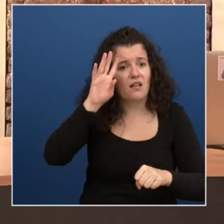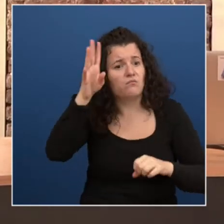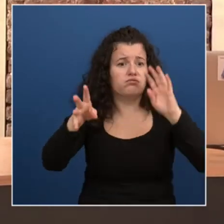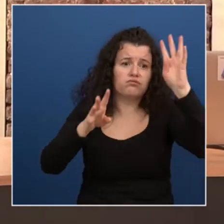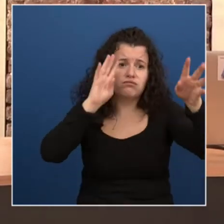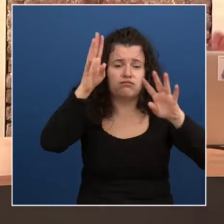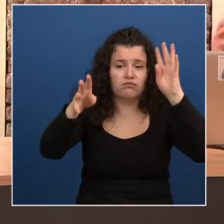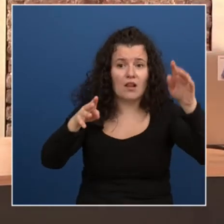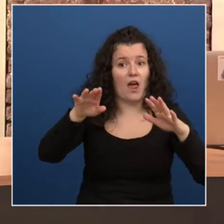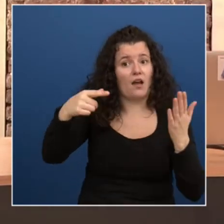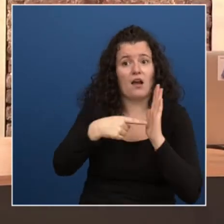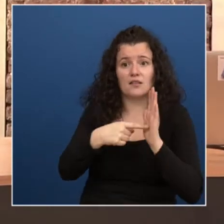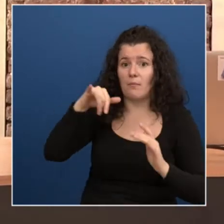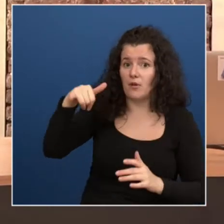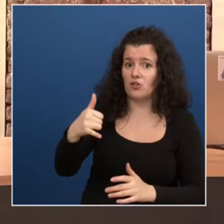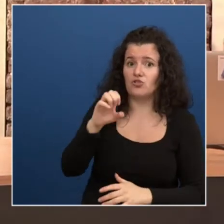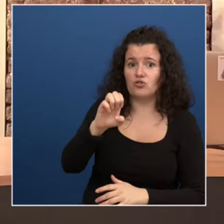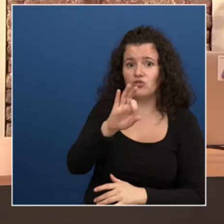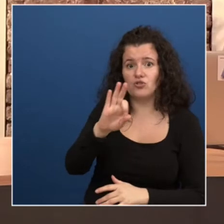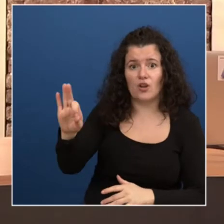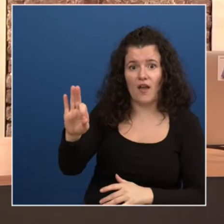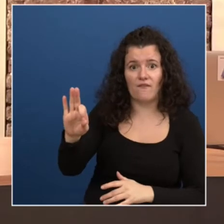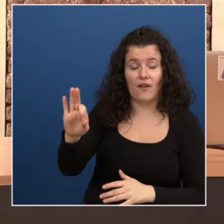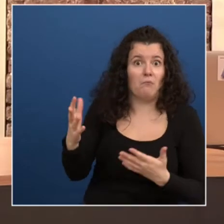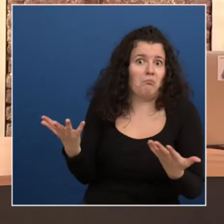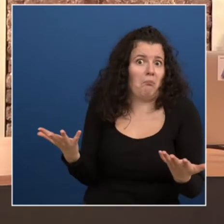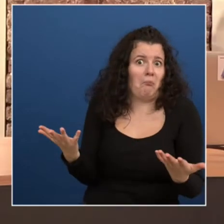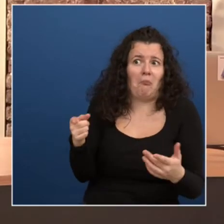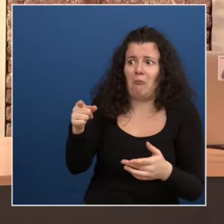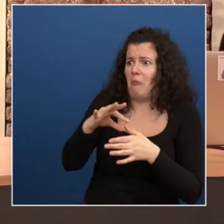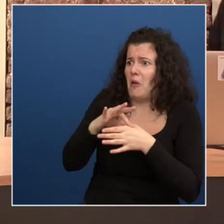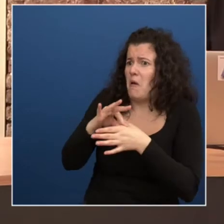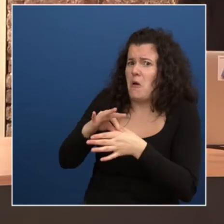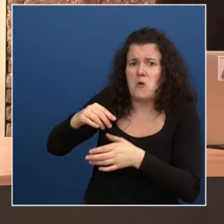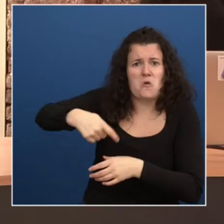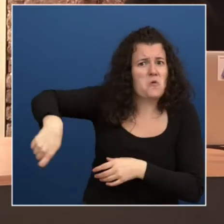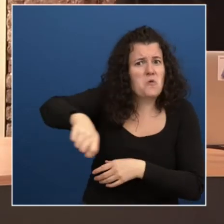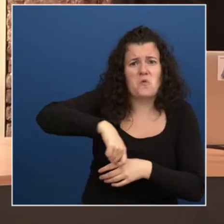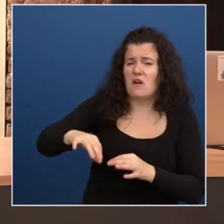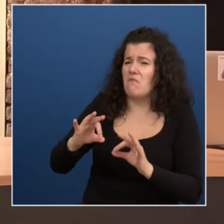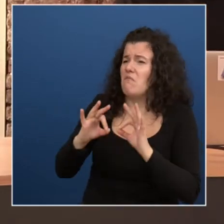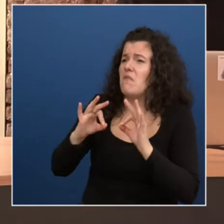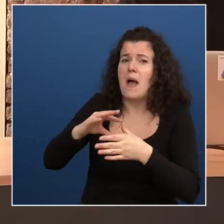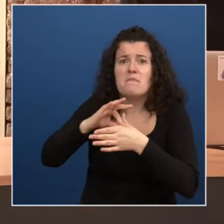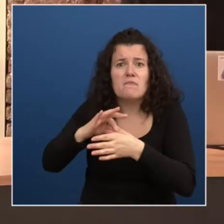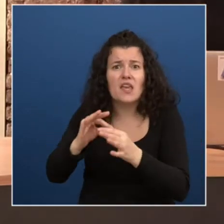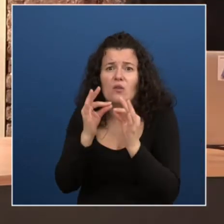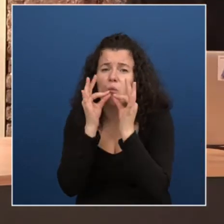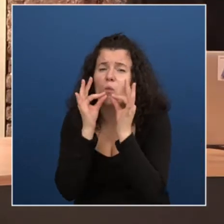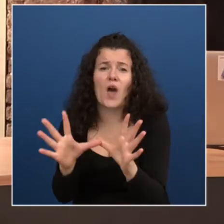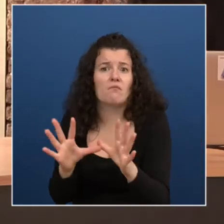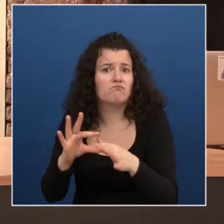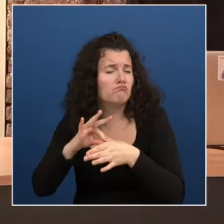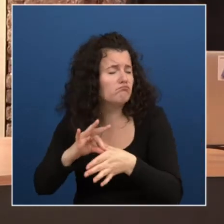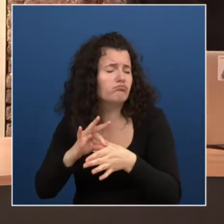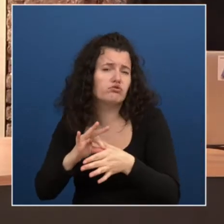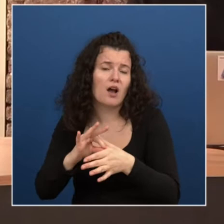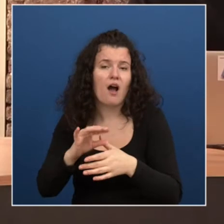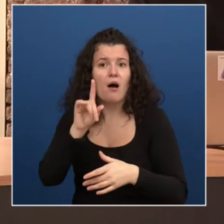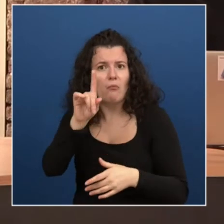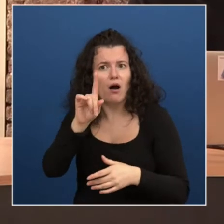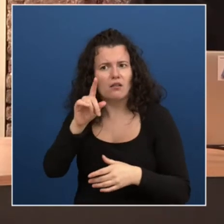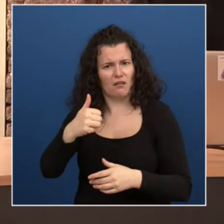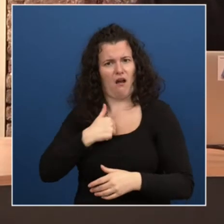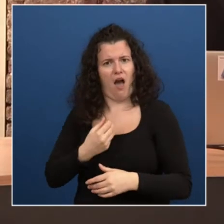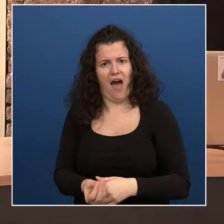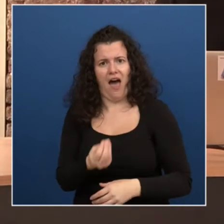TV, and he's a vegetarian, but he makes the nicest recipes with meat. It should be possible. There are more and more girls